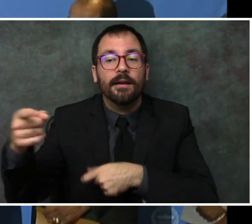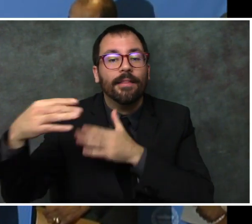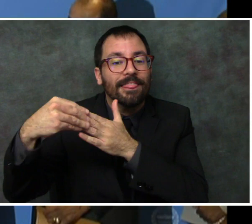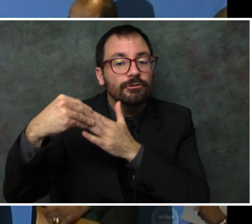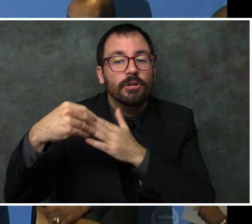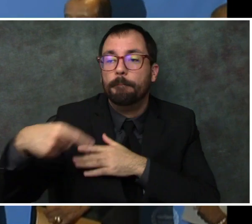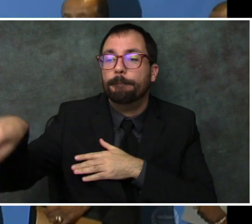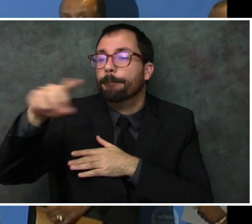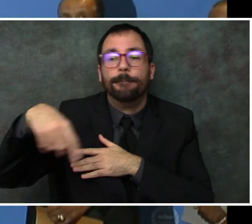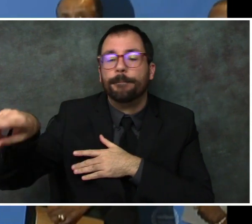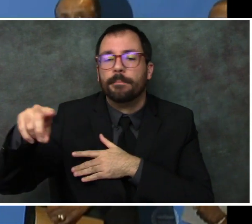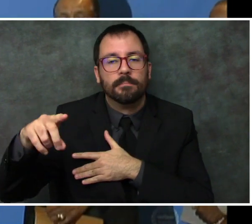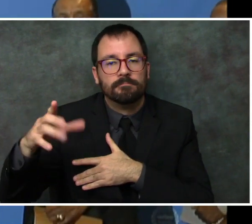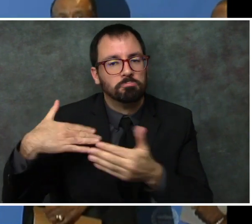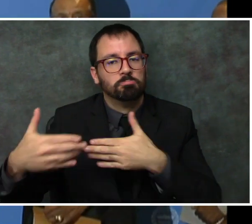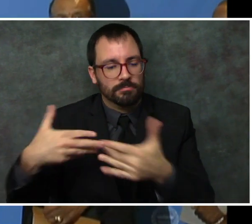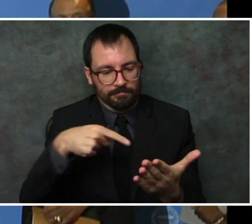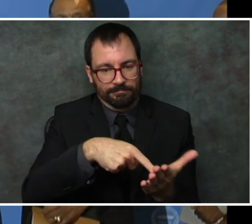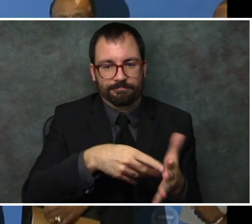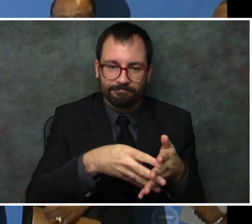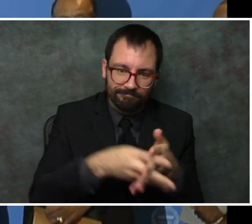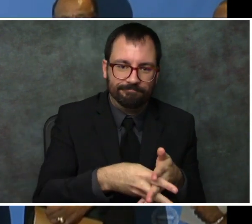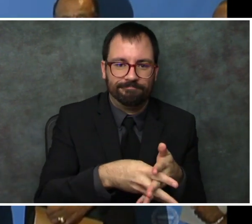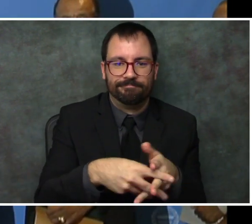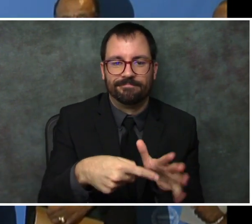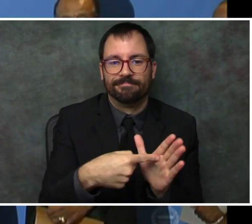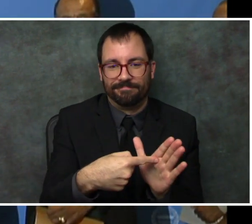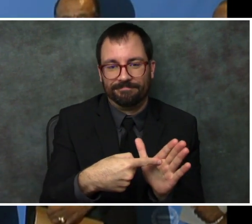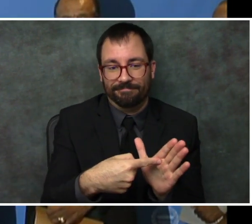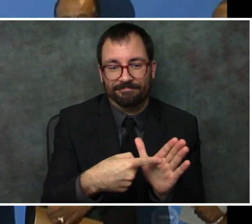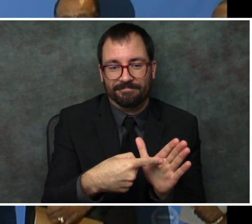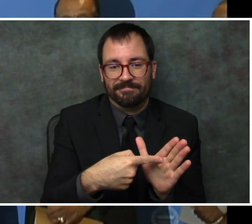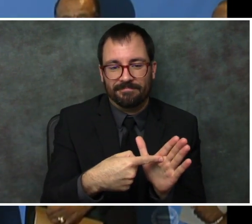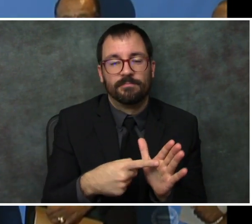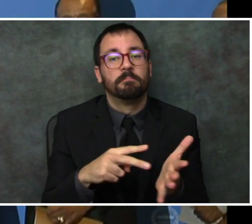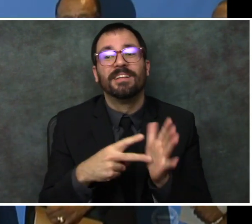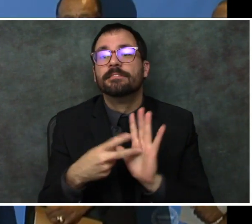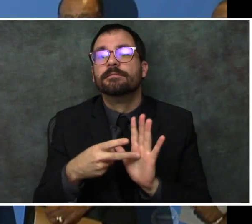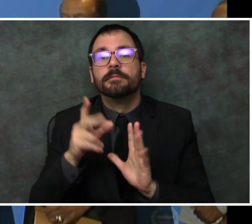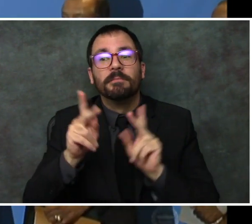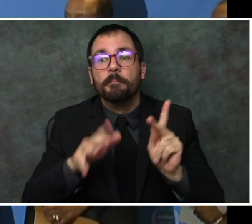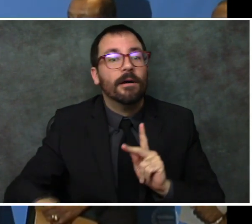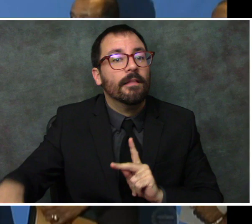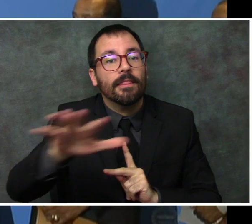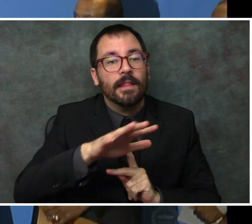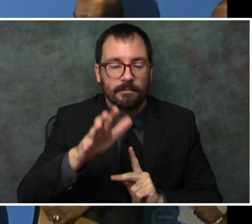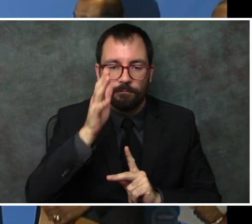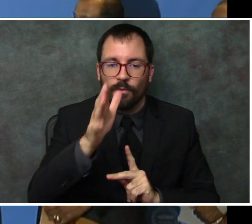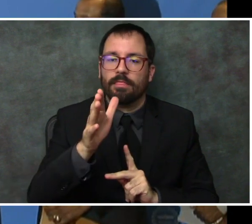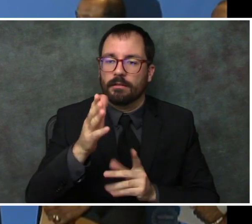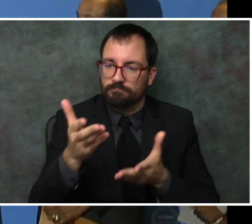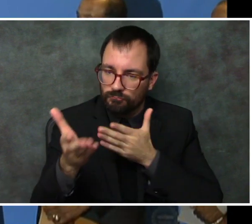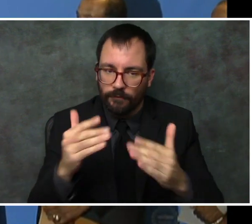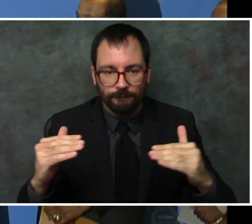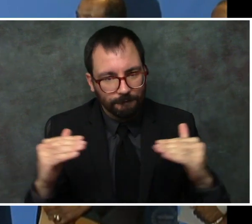that the people will be served well through a fair and just policy. Again,